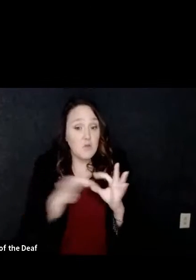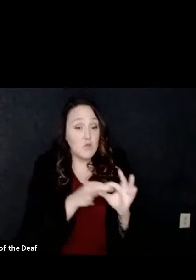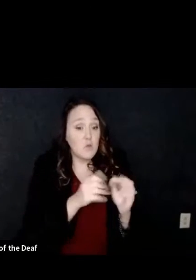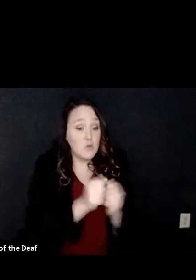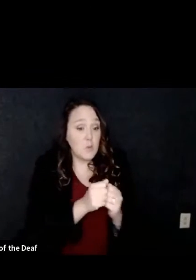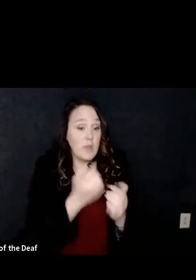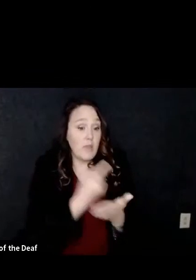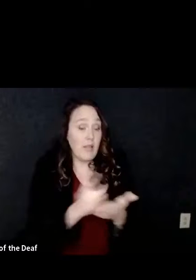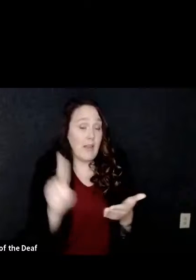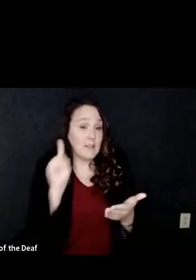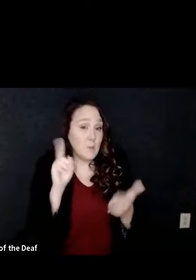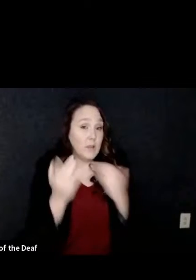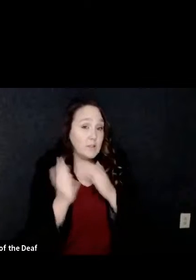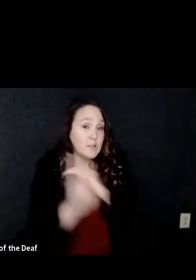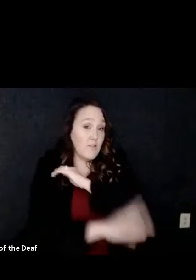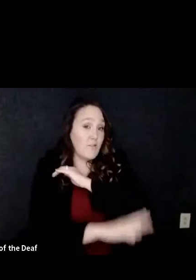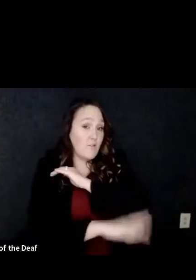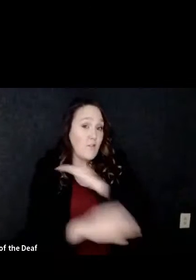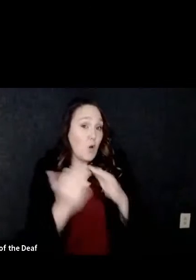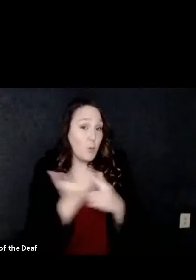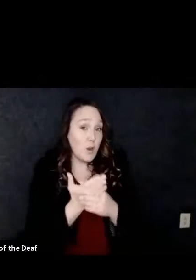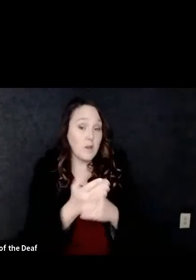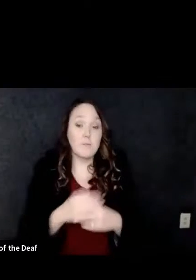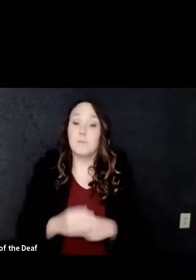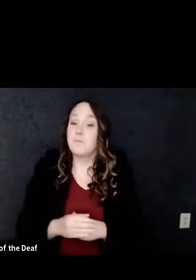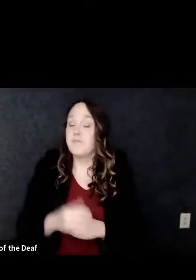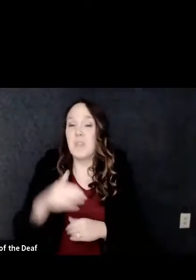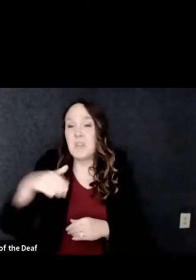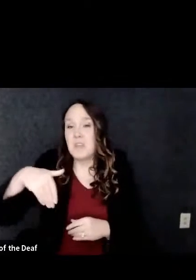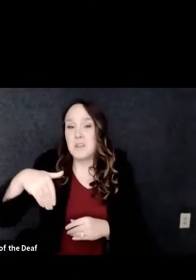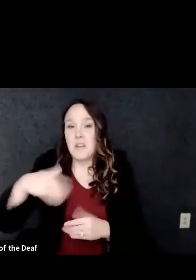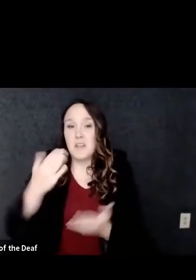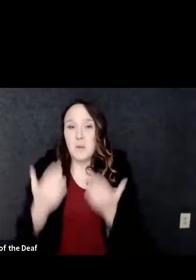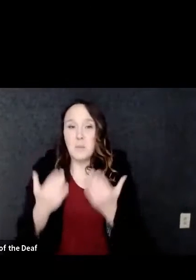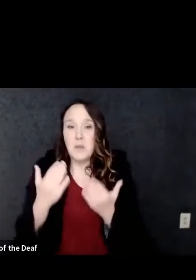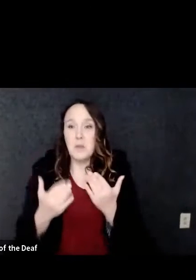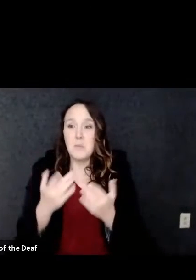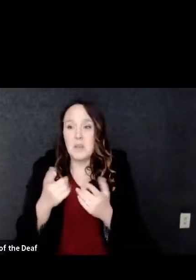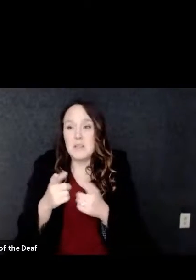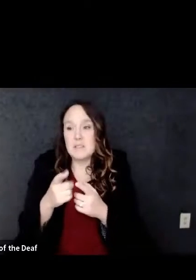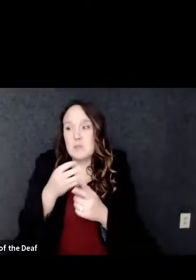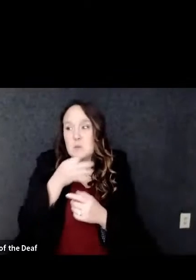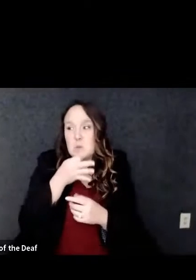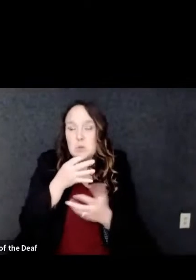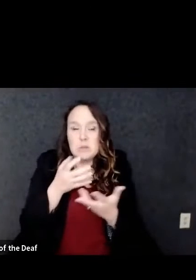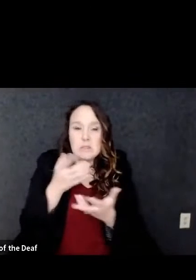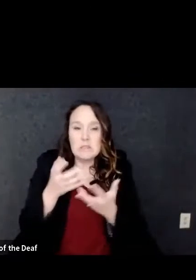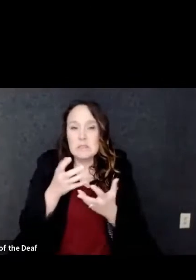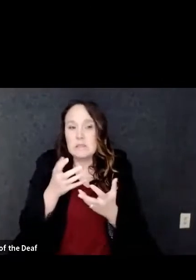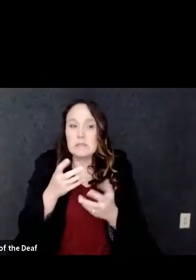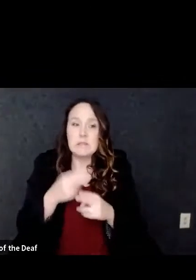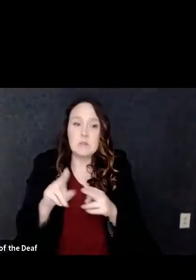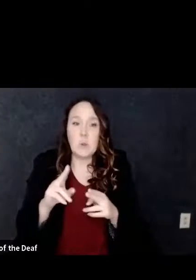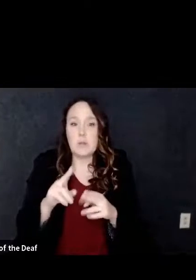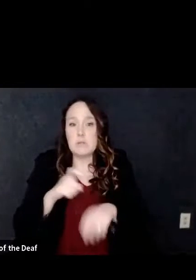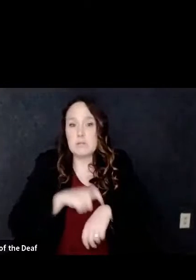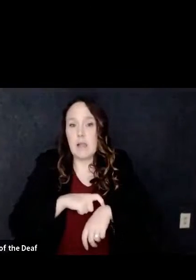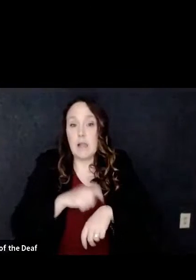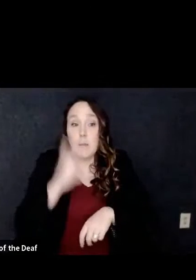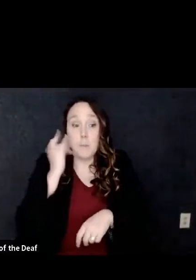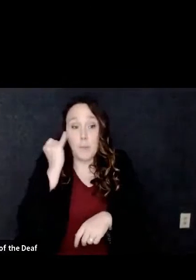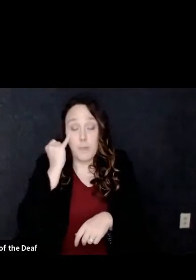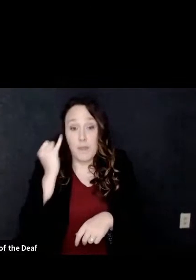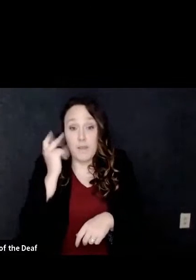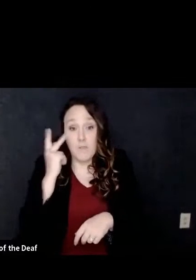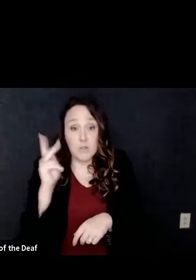week's fall break in Knox County? We really haven't yet. It'd probably be a little bit quick to start being able to see that. We probably, if we were to see any of